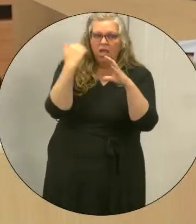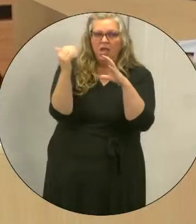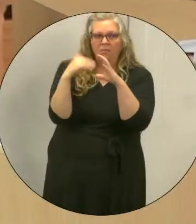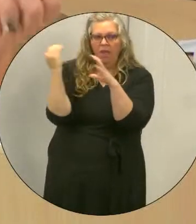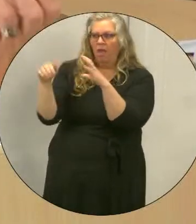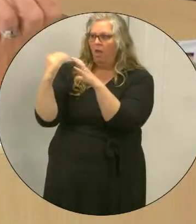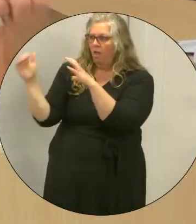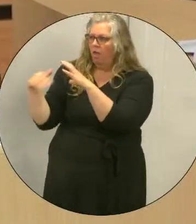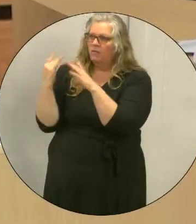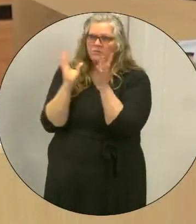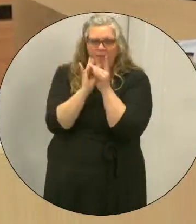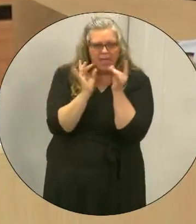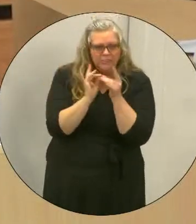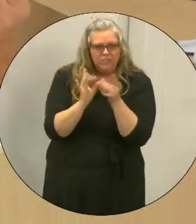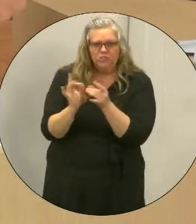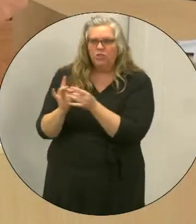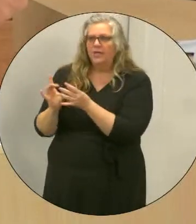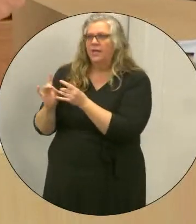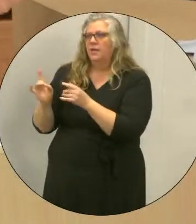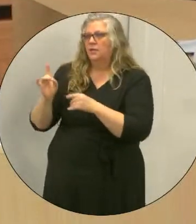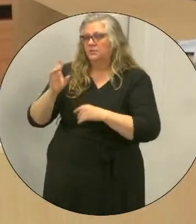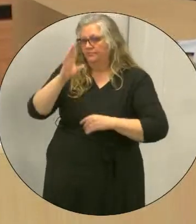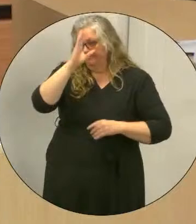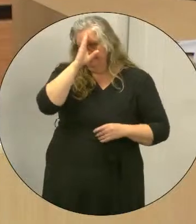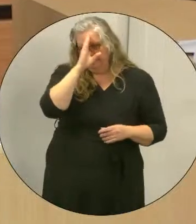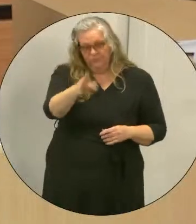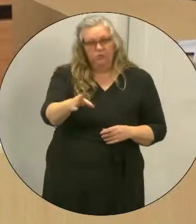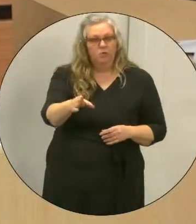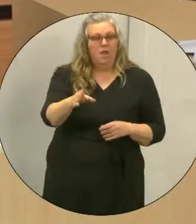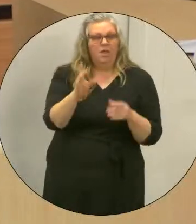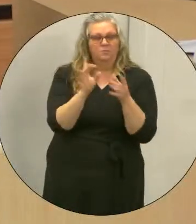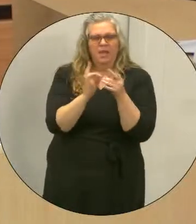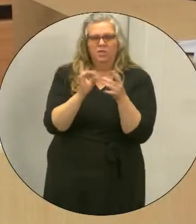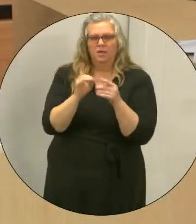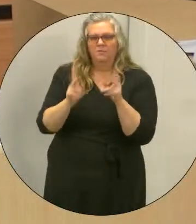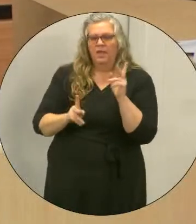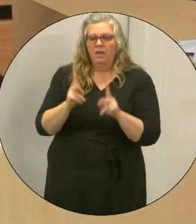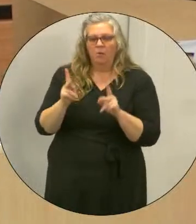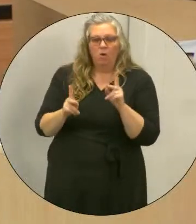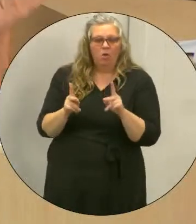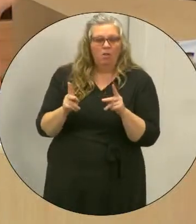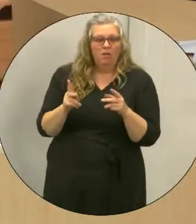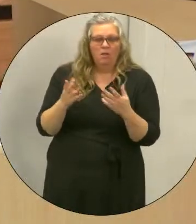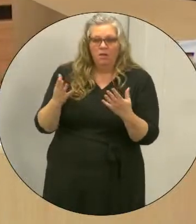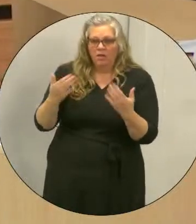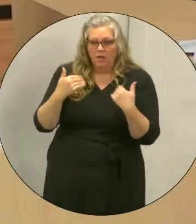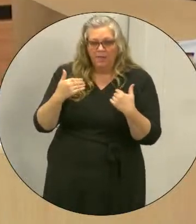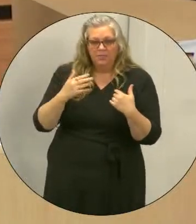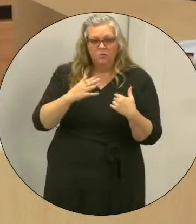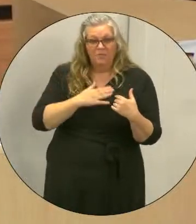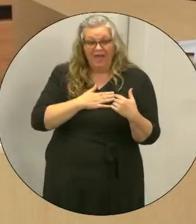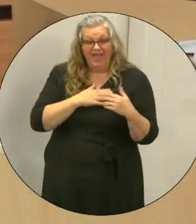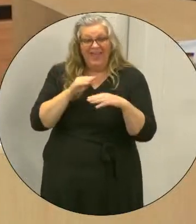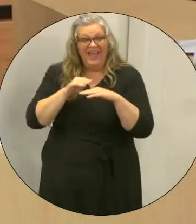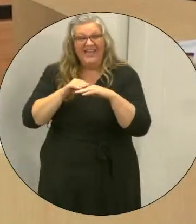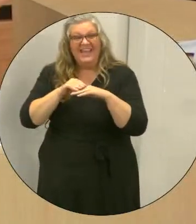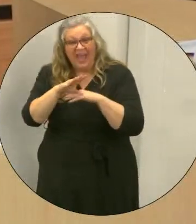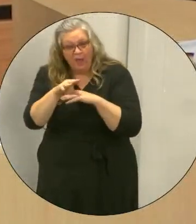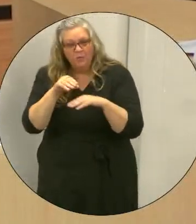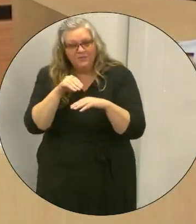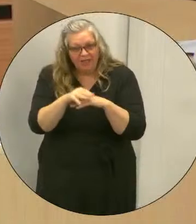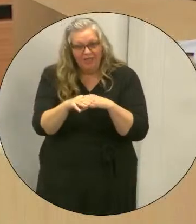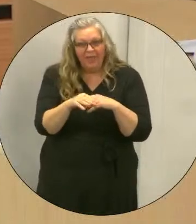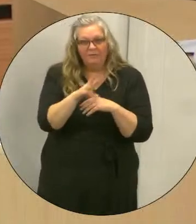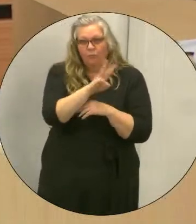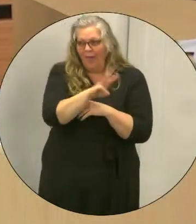emails, messages, direct messages. I had people going to my personal counseling site to try to track me